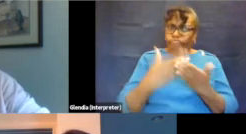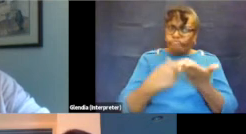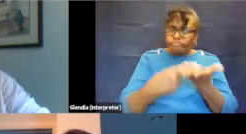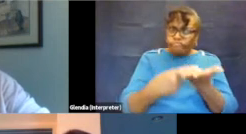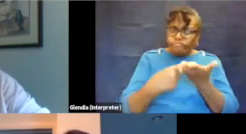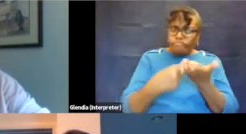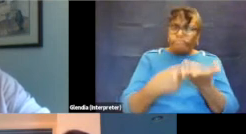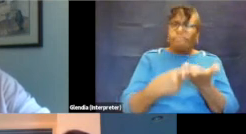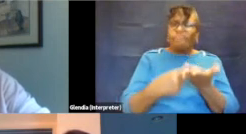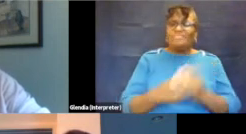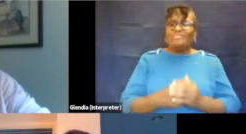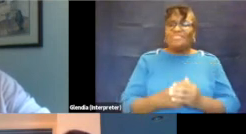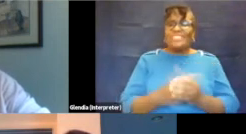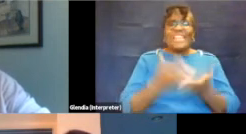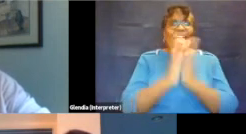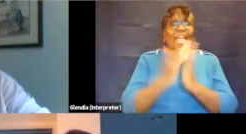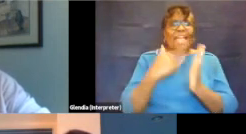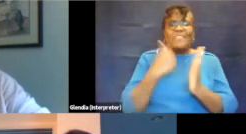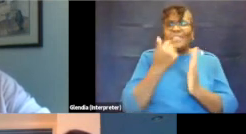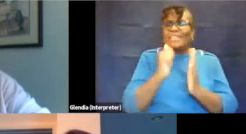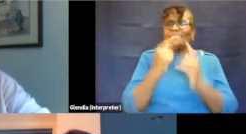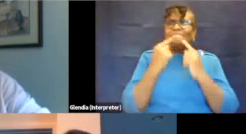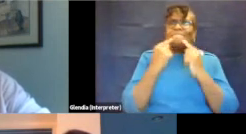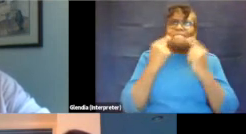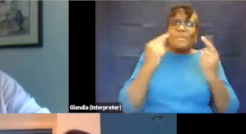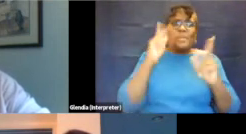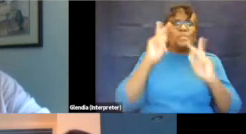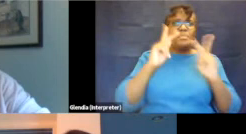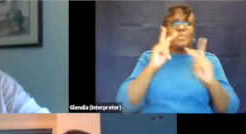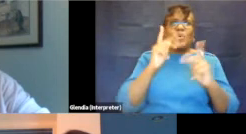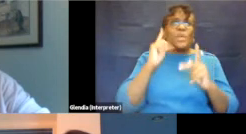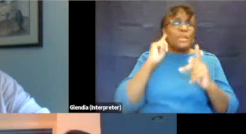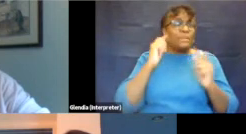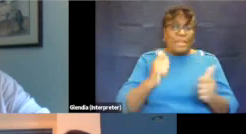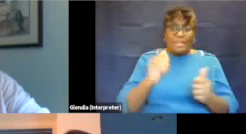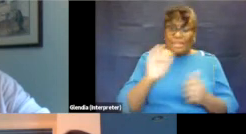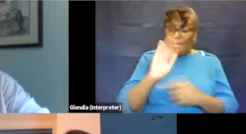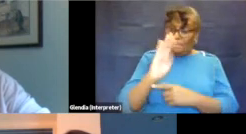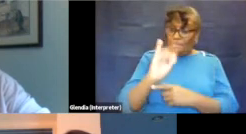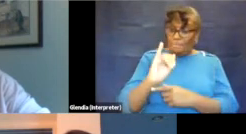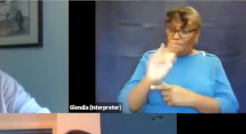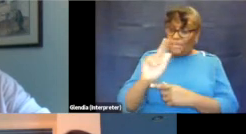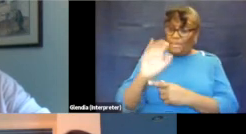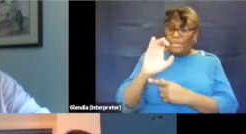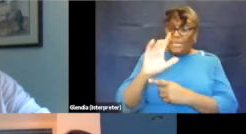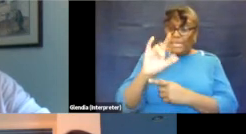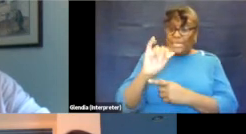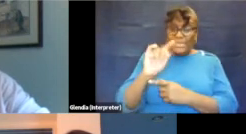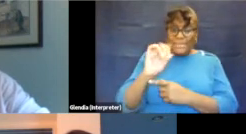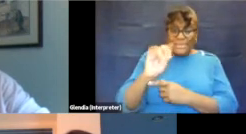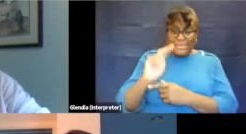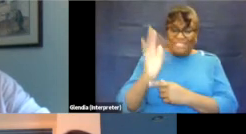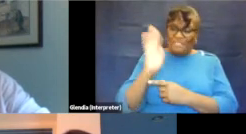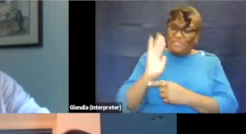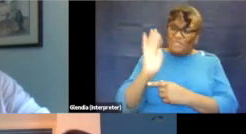Ask if there's names of famous people or professionals with hearing loss. Bill Clinton, our former US president, or Derek Coleman, an NFL